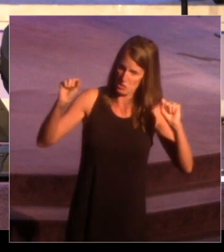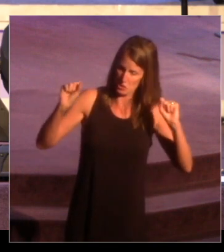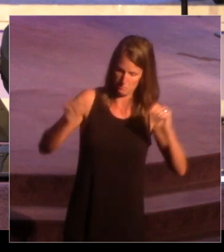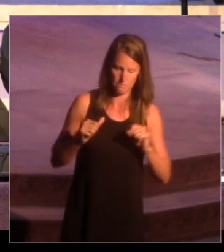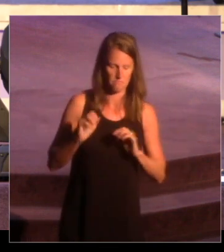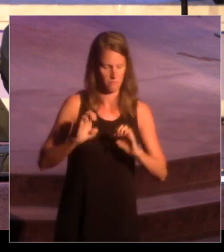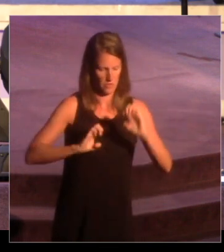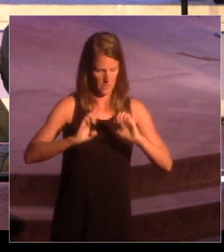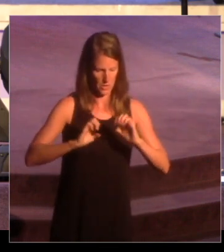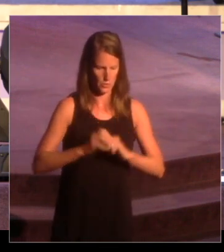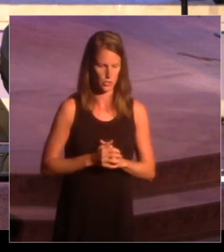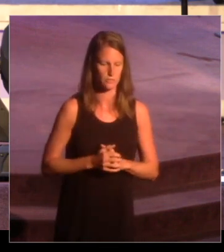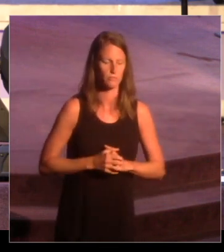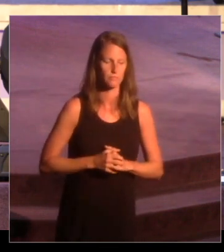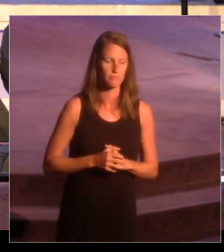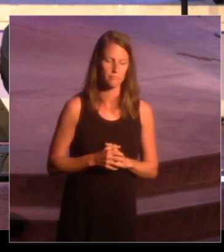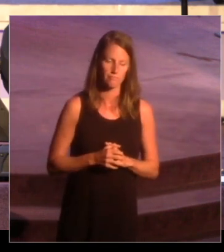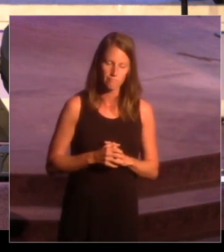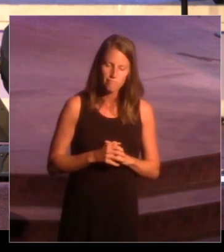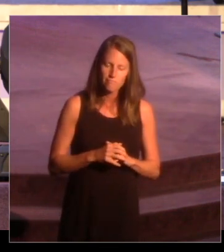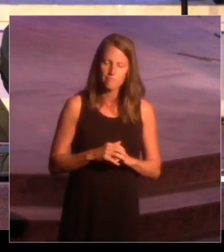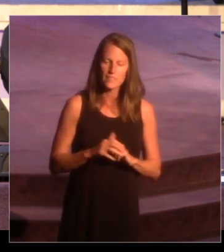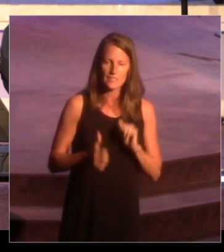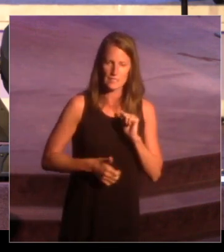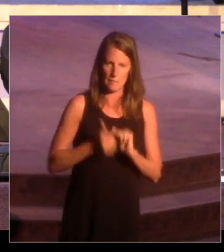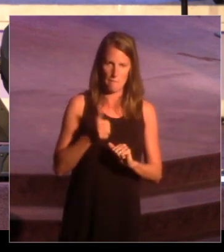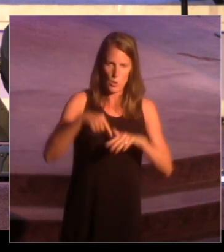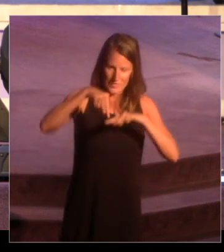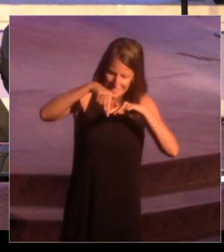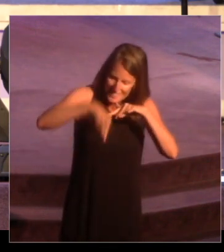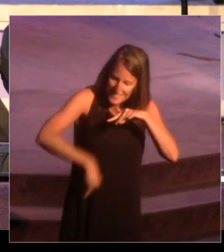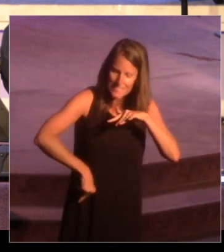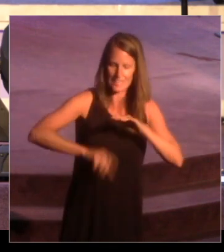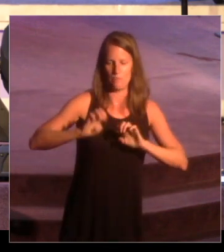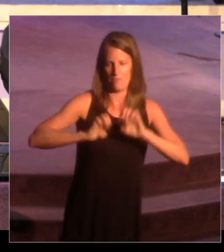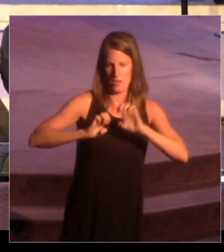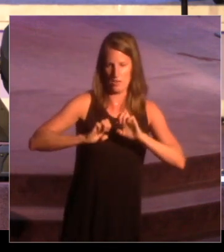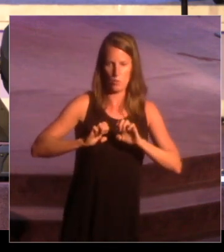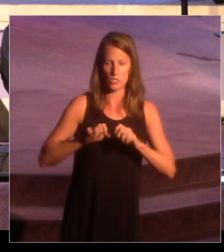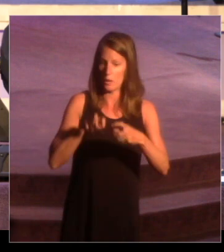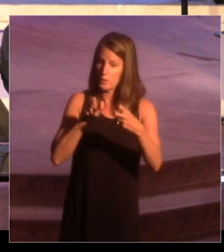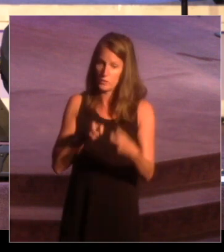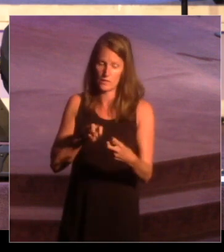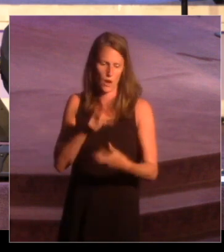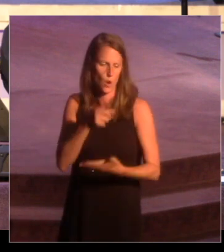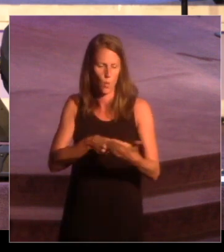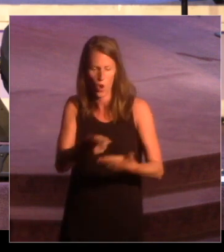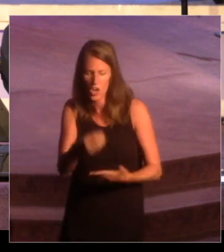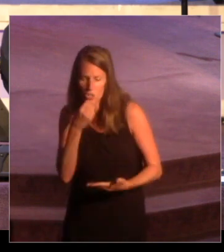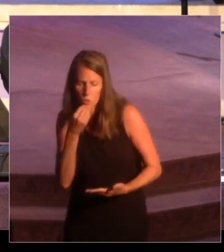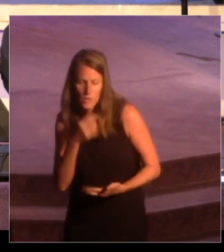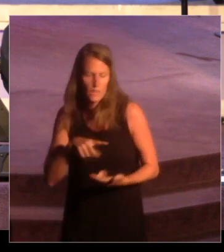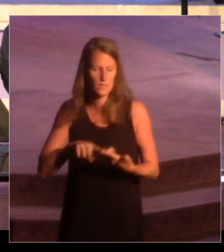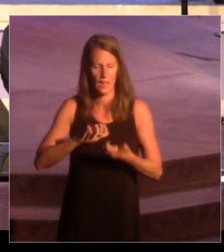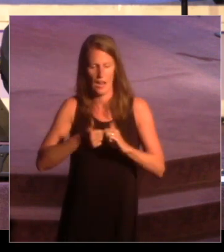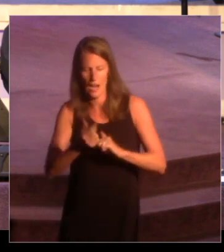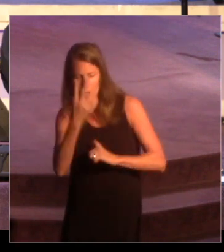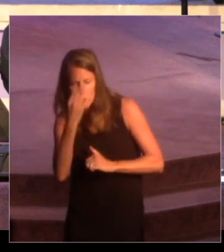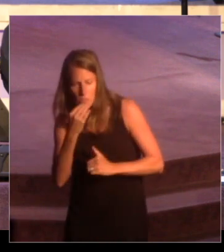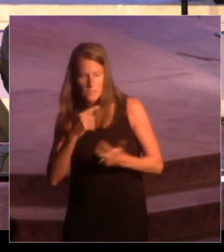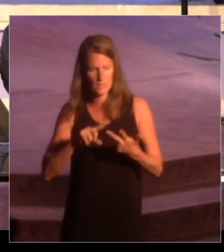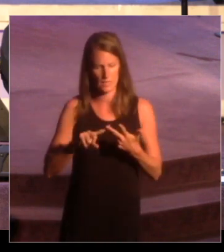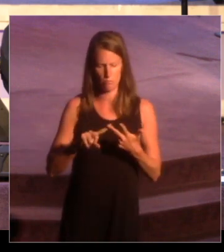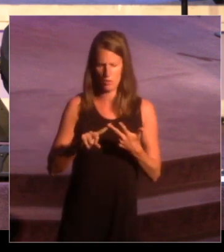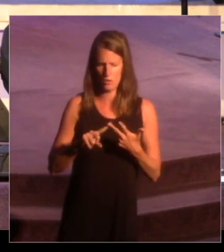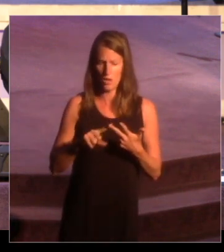this evaluation, and it is the most in-depth thing I've ever been a part of. He's asking what I eat. He's asking how I sleep. He